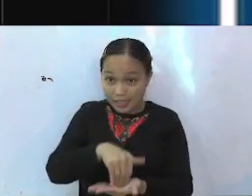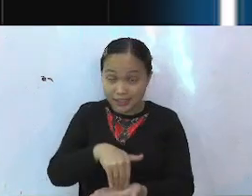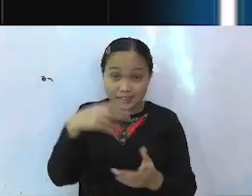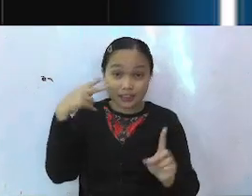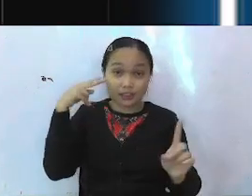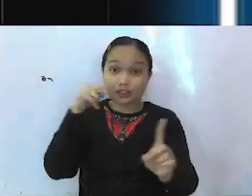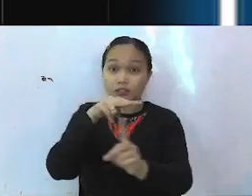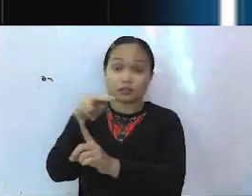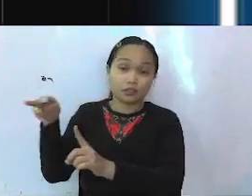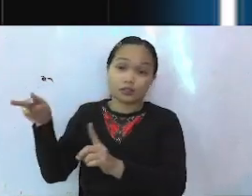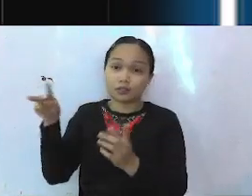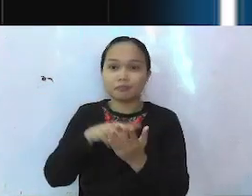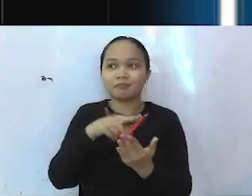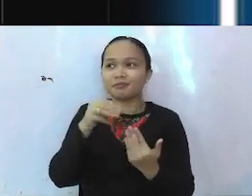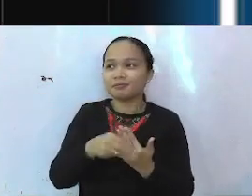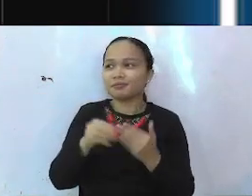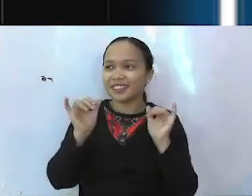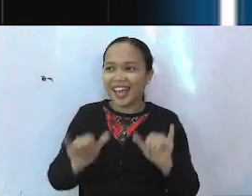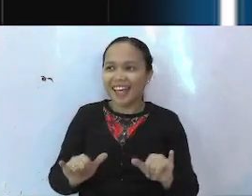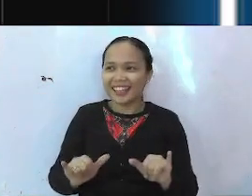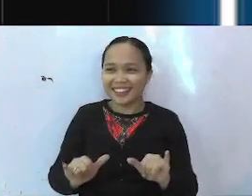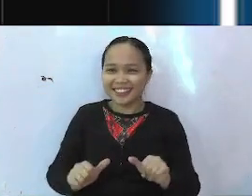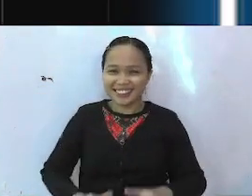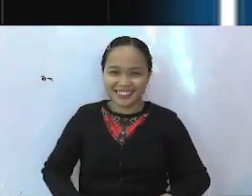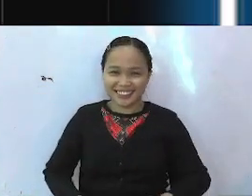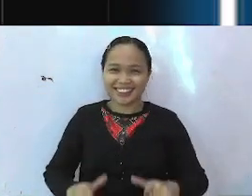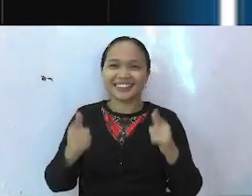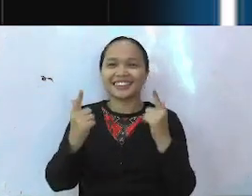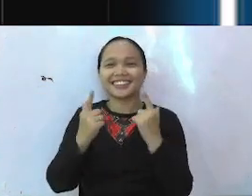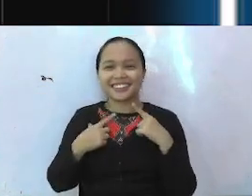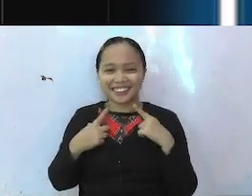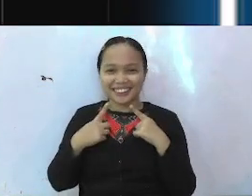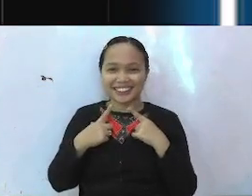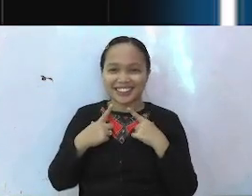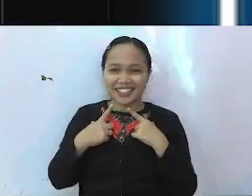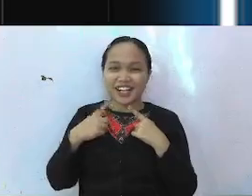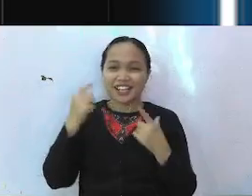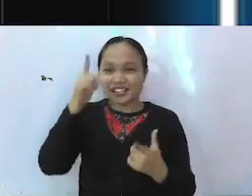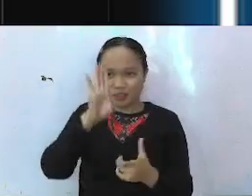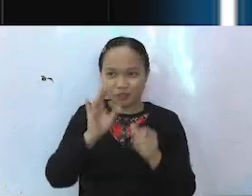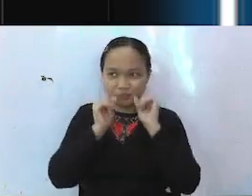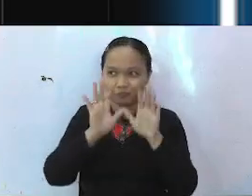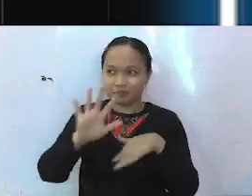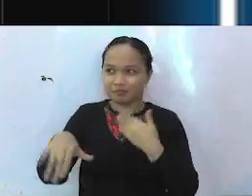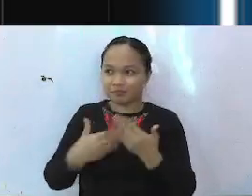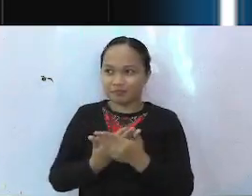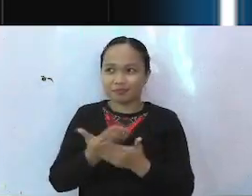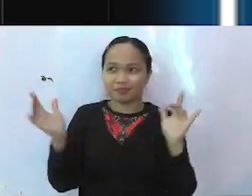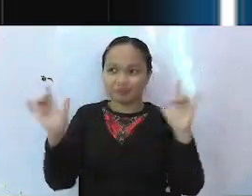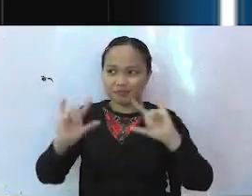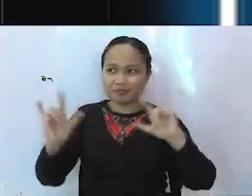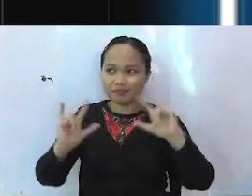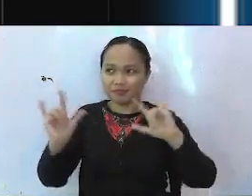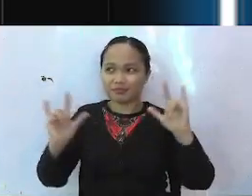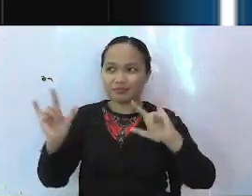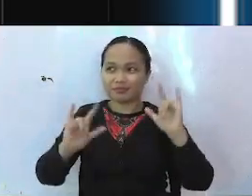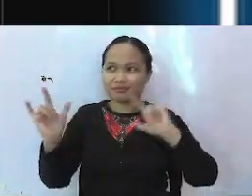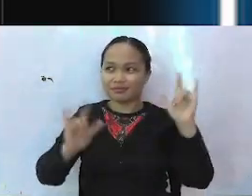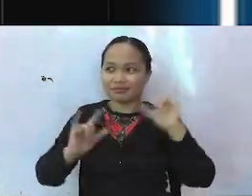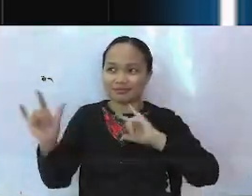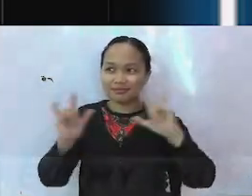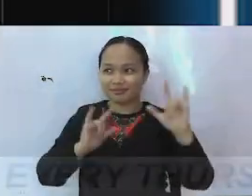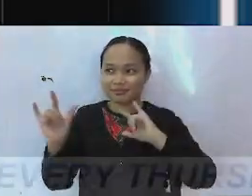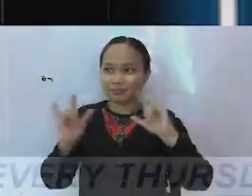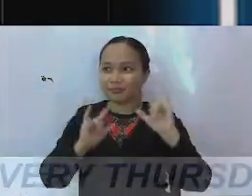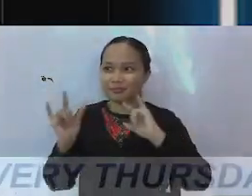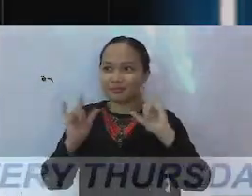next episode ng ating programa. Sing Alive! God bless you all and have a blessed evening.